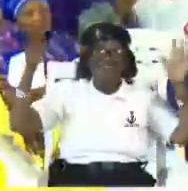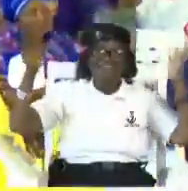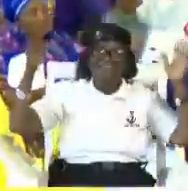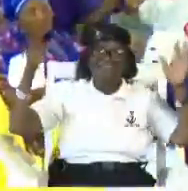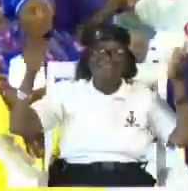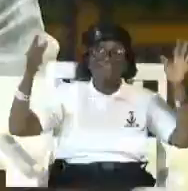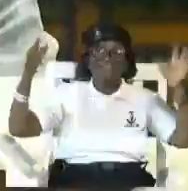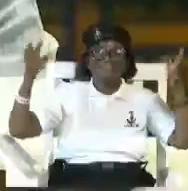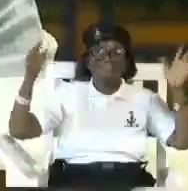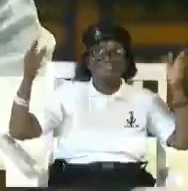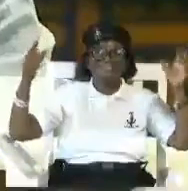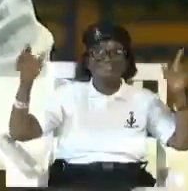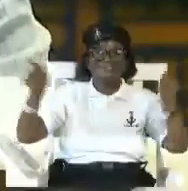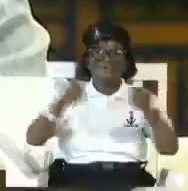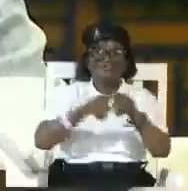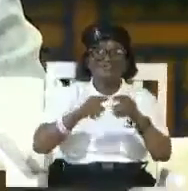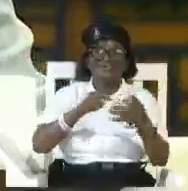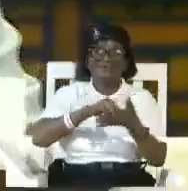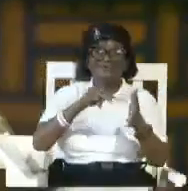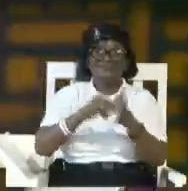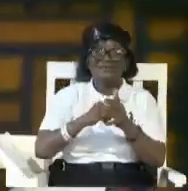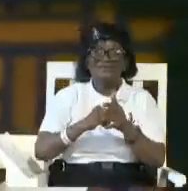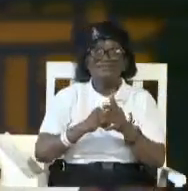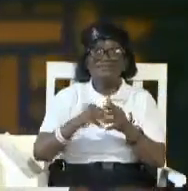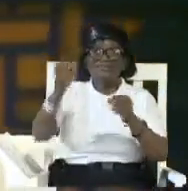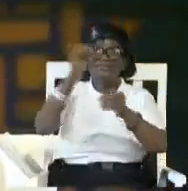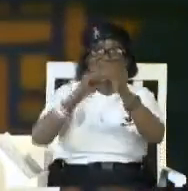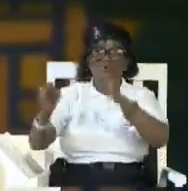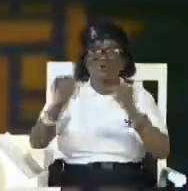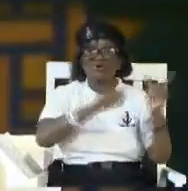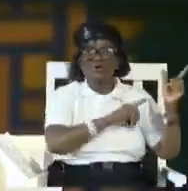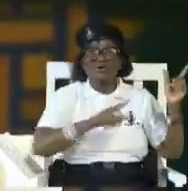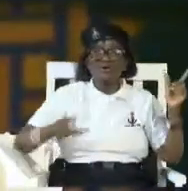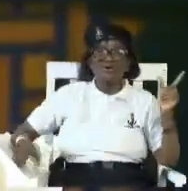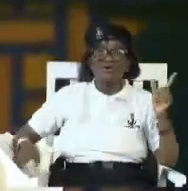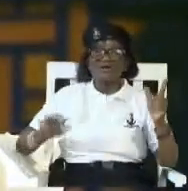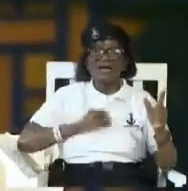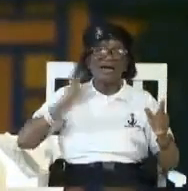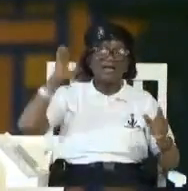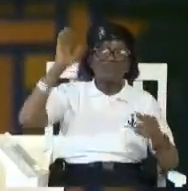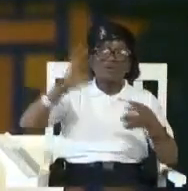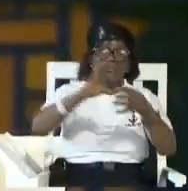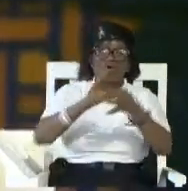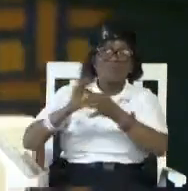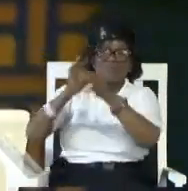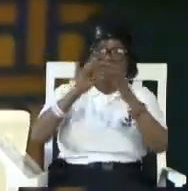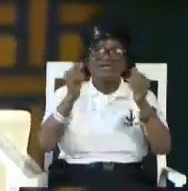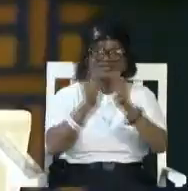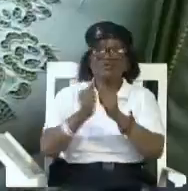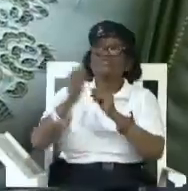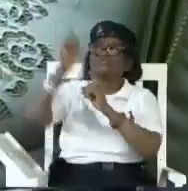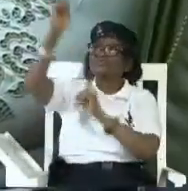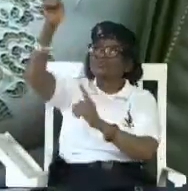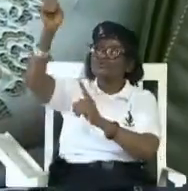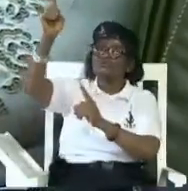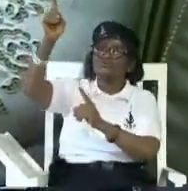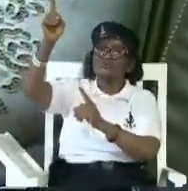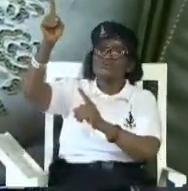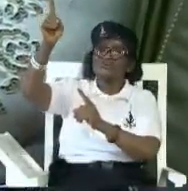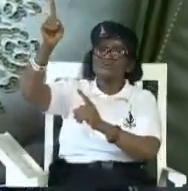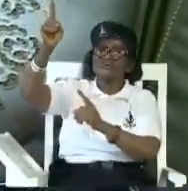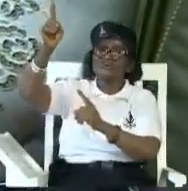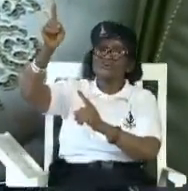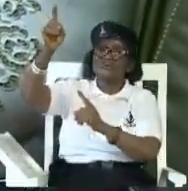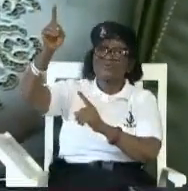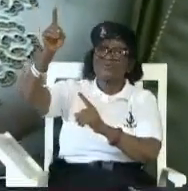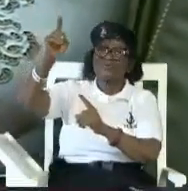It also means, oh Lord, I will cooperate with you. So put your hands together